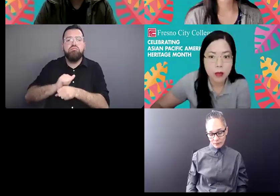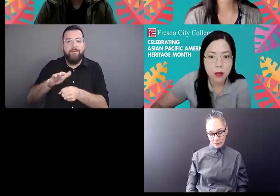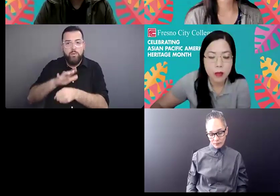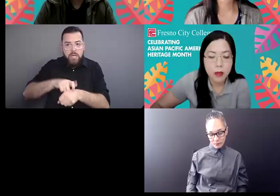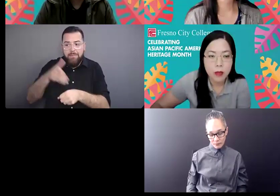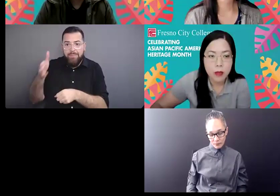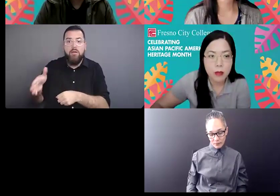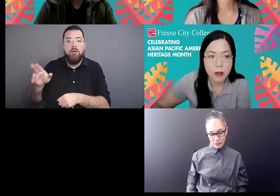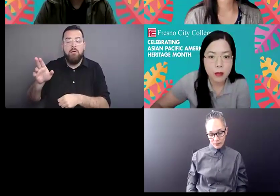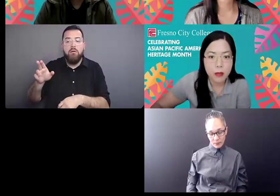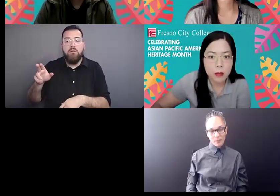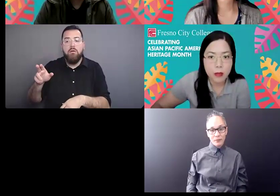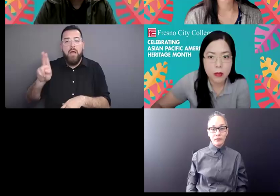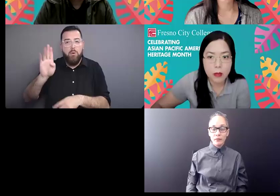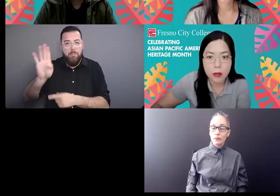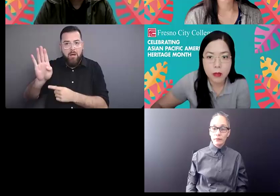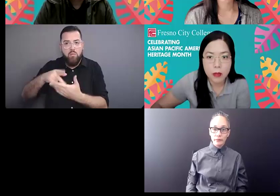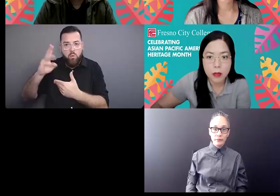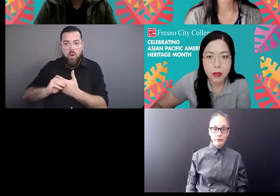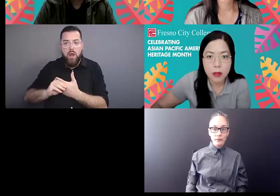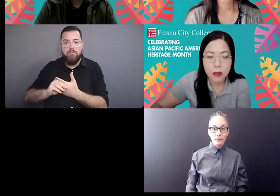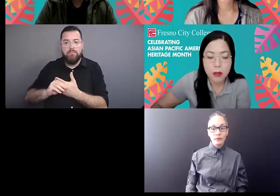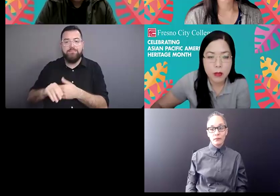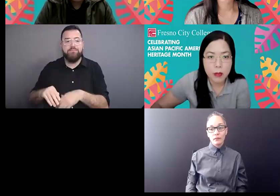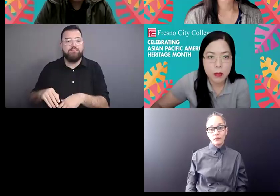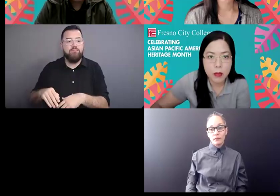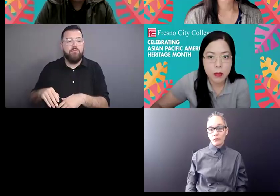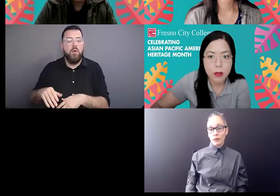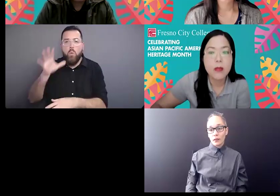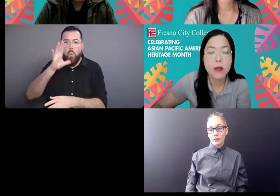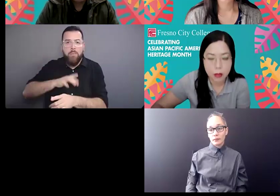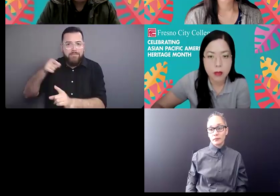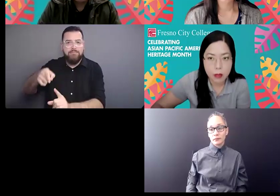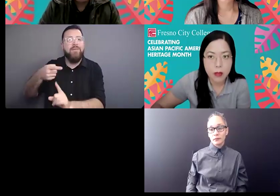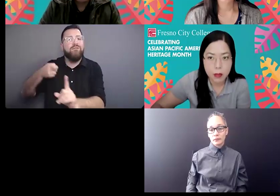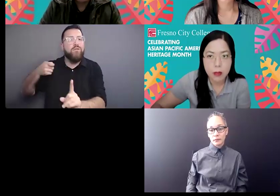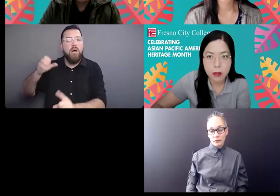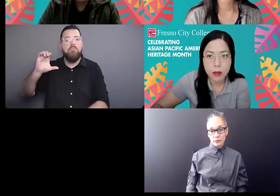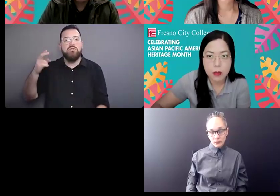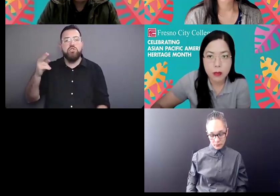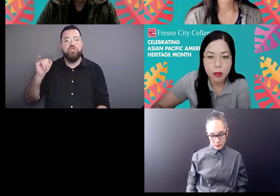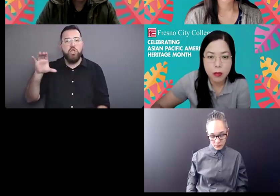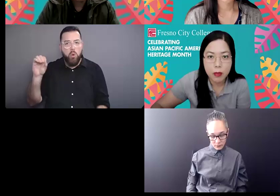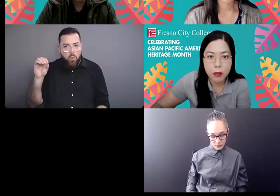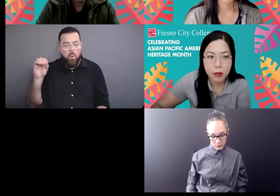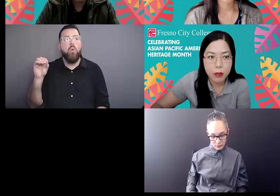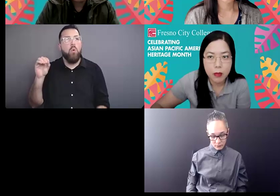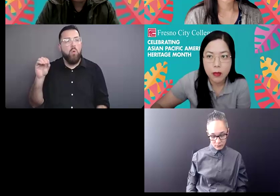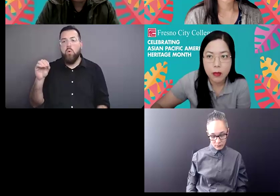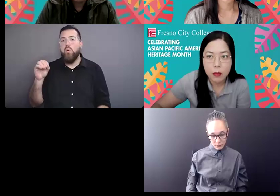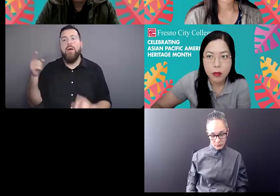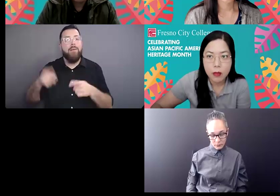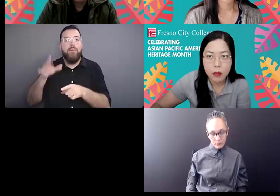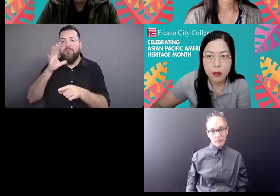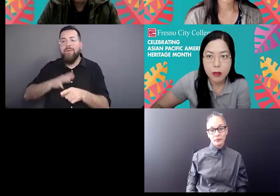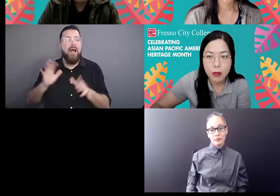Bound program as the senior program specialist, she was actually from Chico. And so she was wanting to go back home and